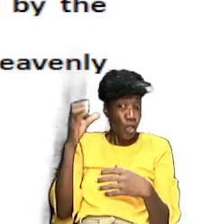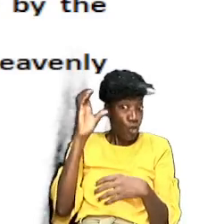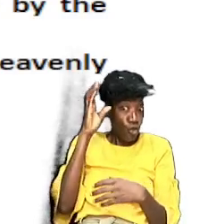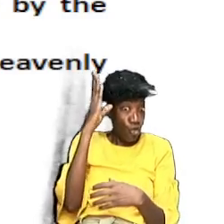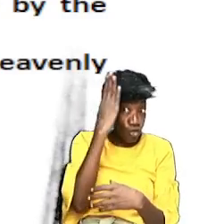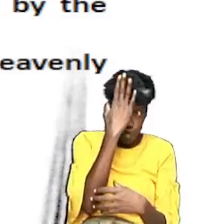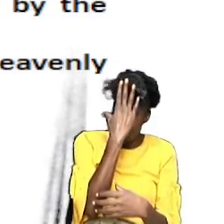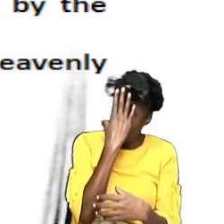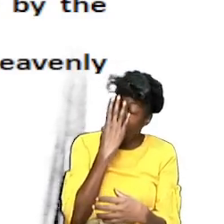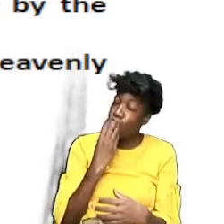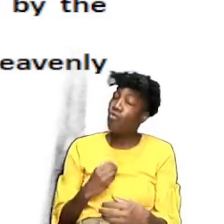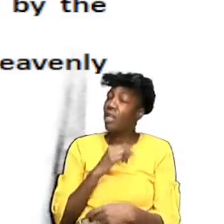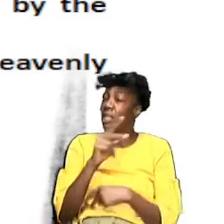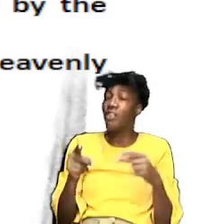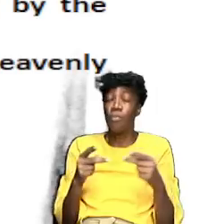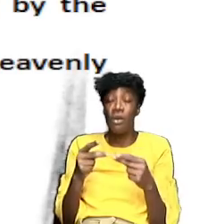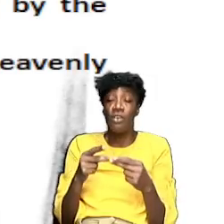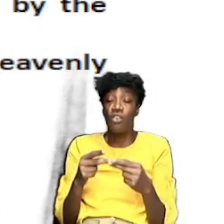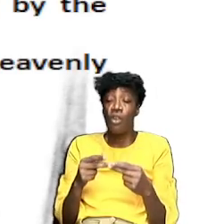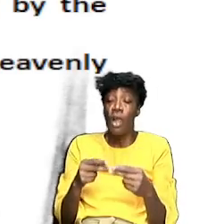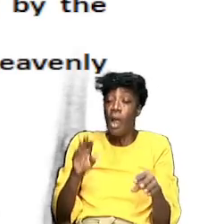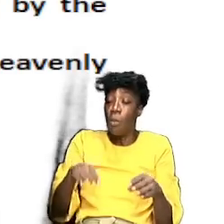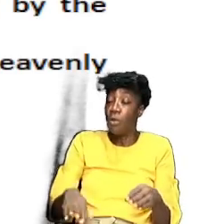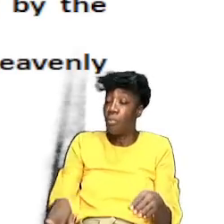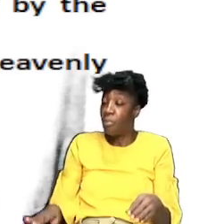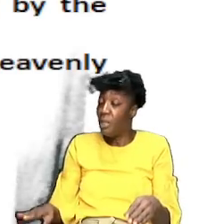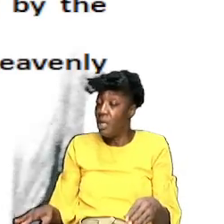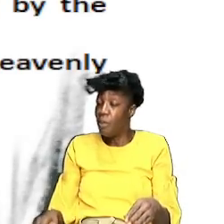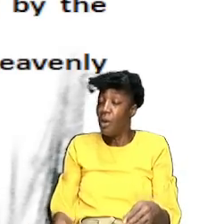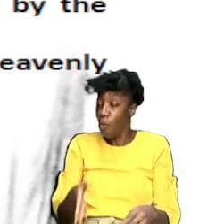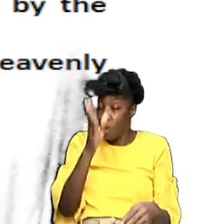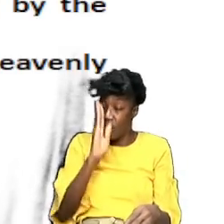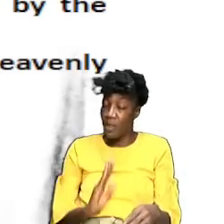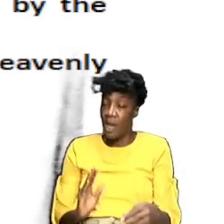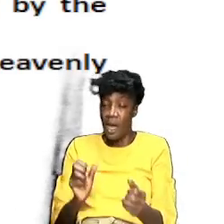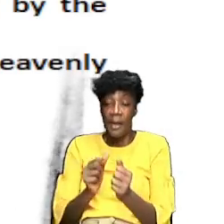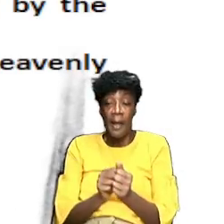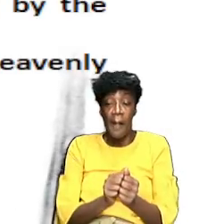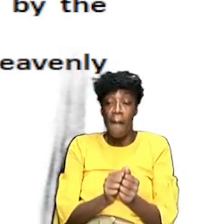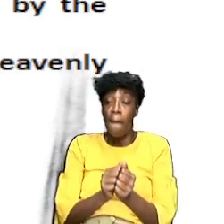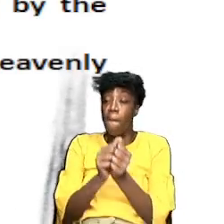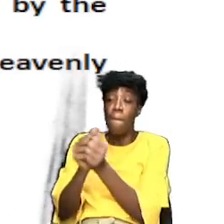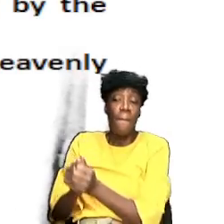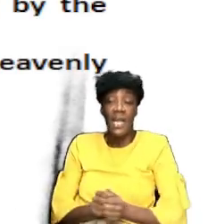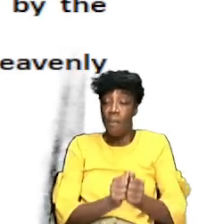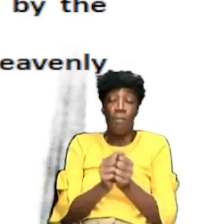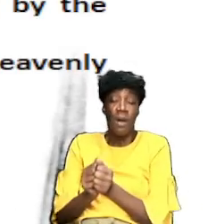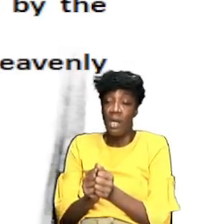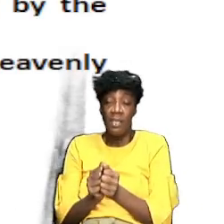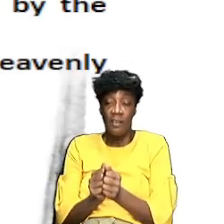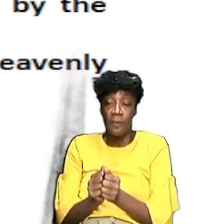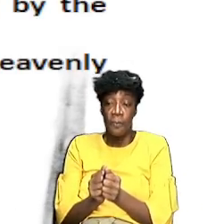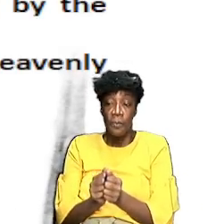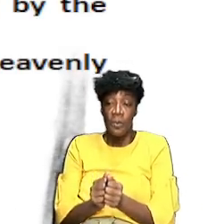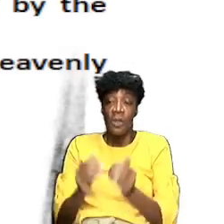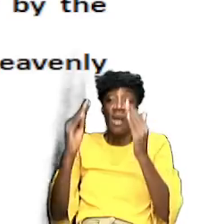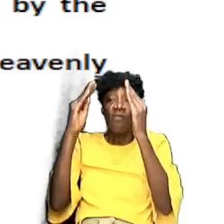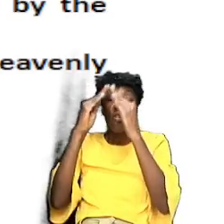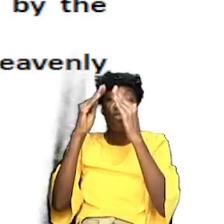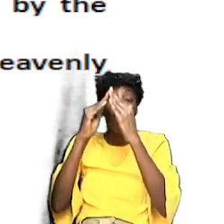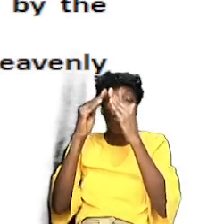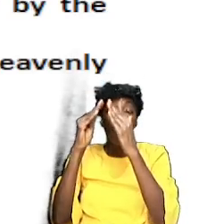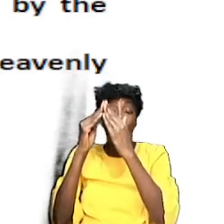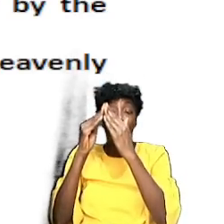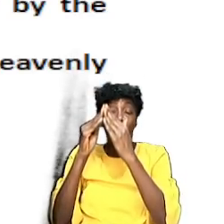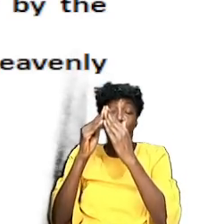citizens with God and members of His household. In other words, you don't have to feel like you're an outcast. Amen. You are a